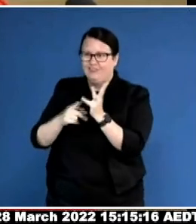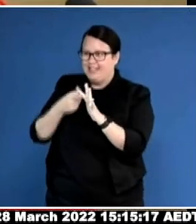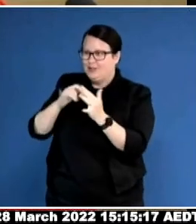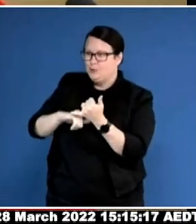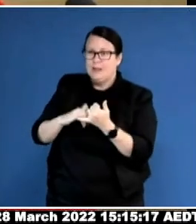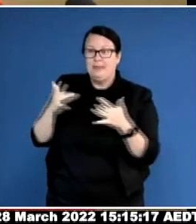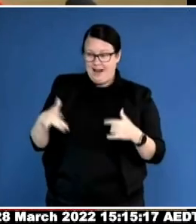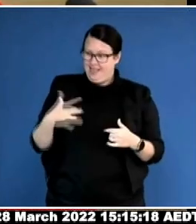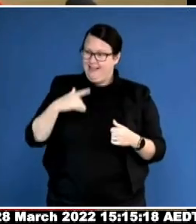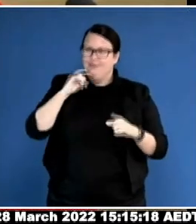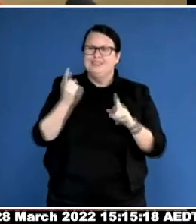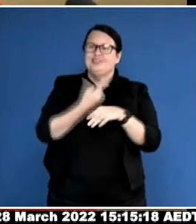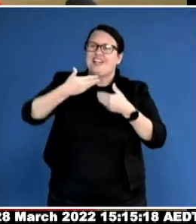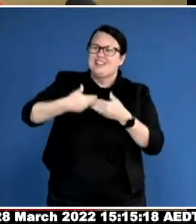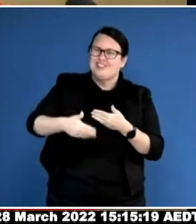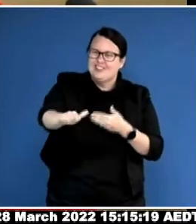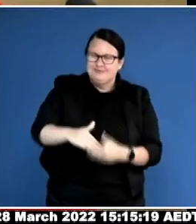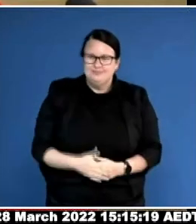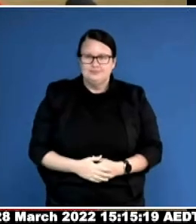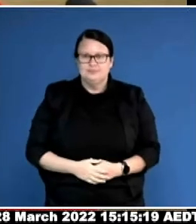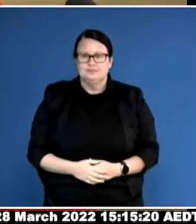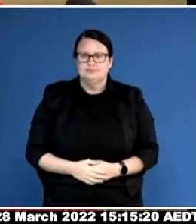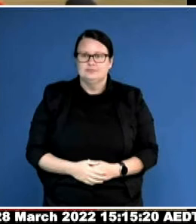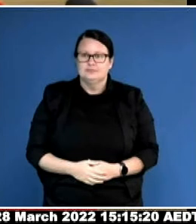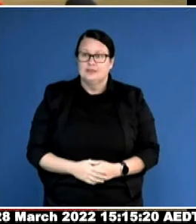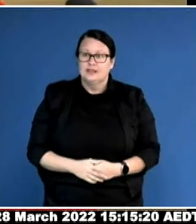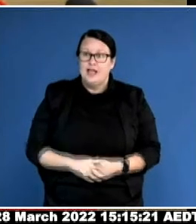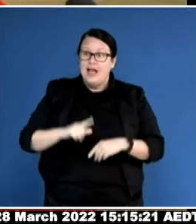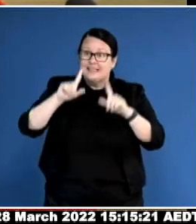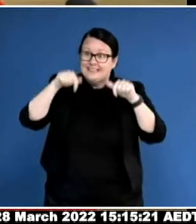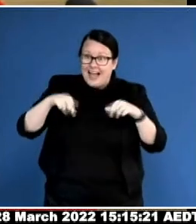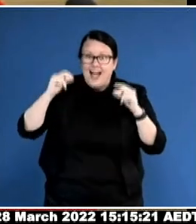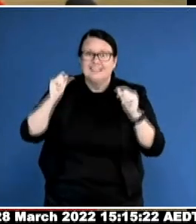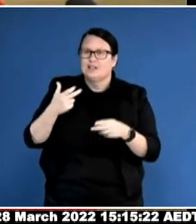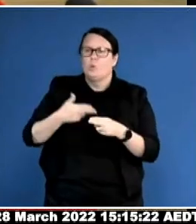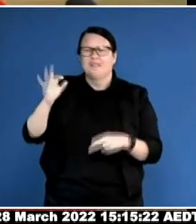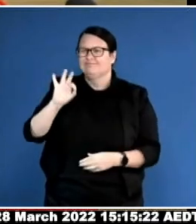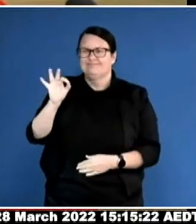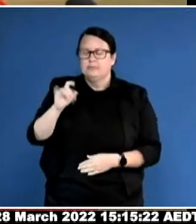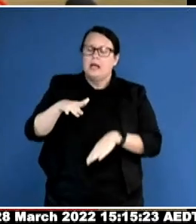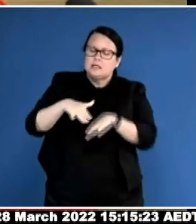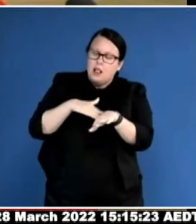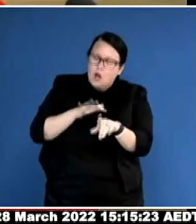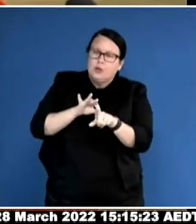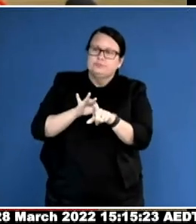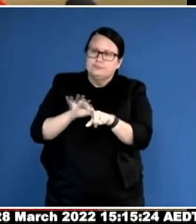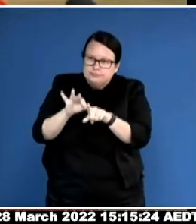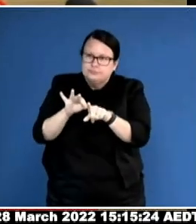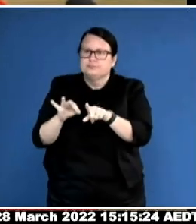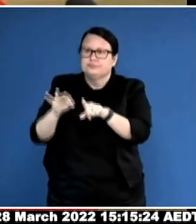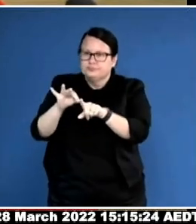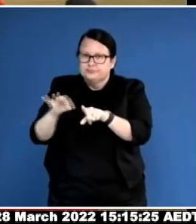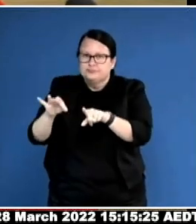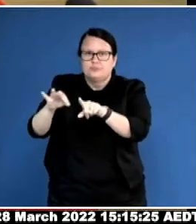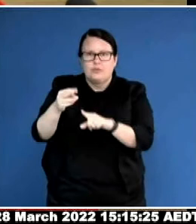things were going to change. Although things didn't change overnight, the gradual transformation that has occurred throughout the past 30